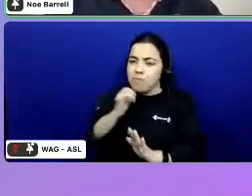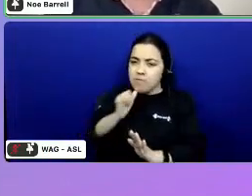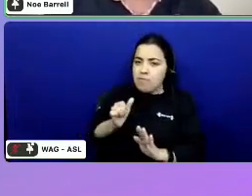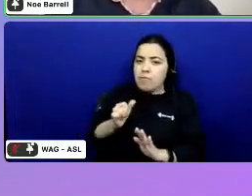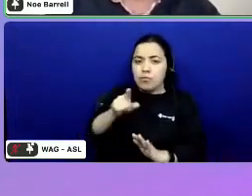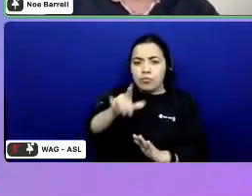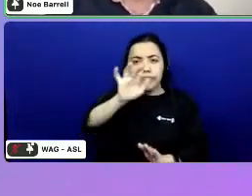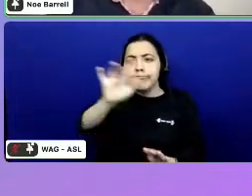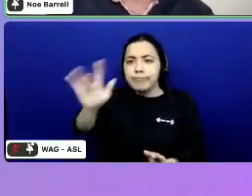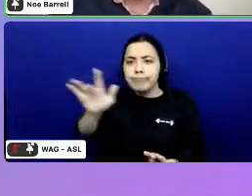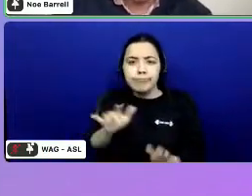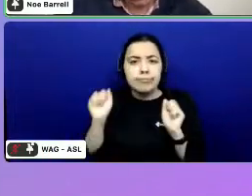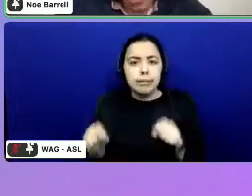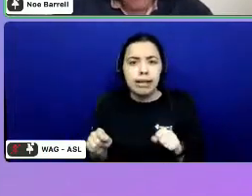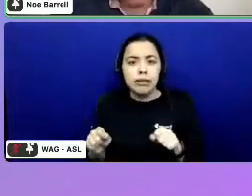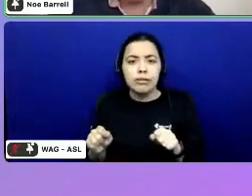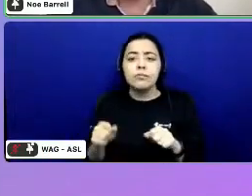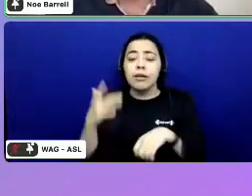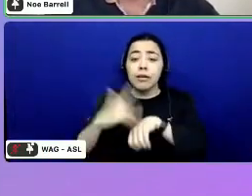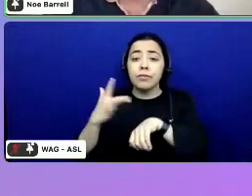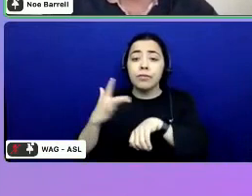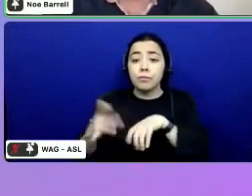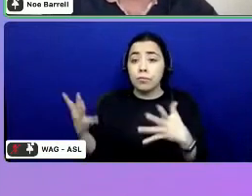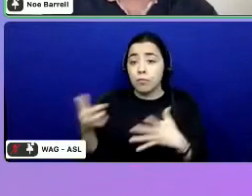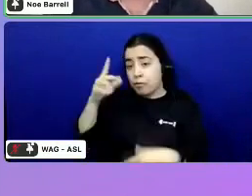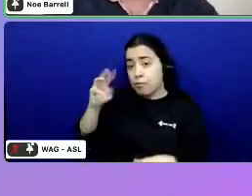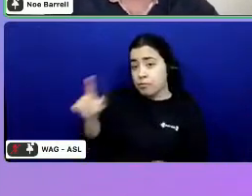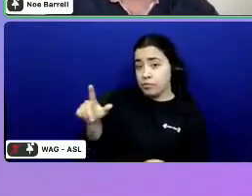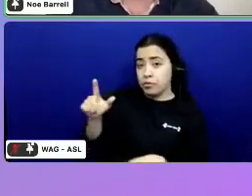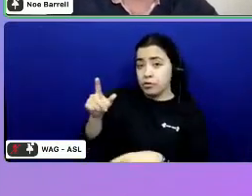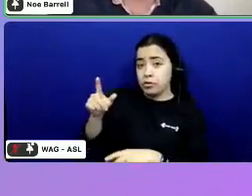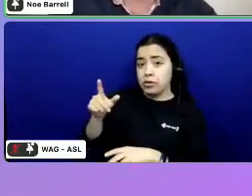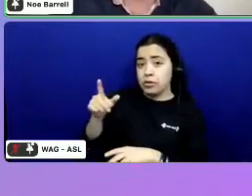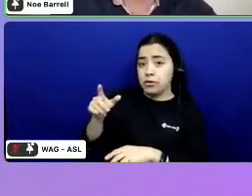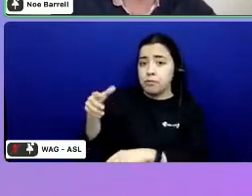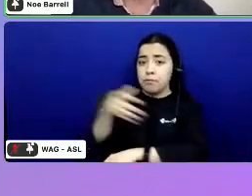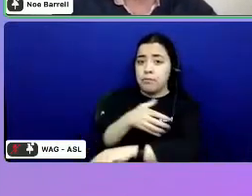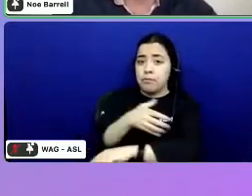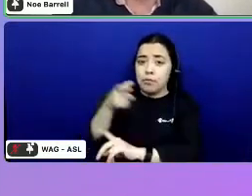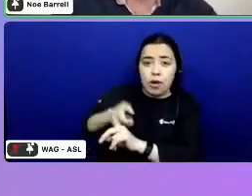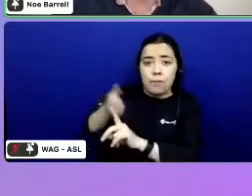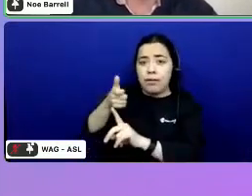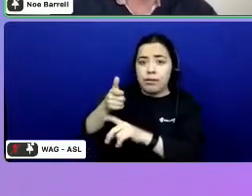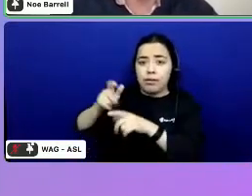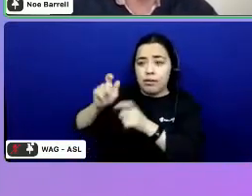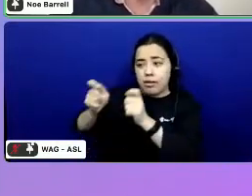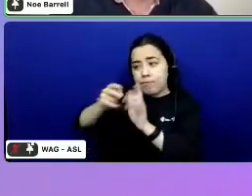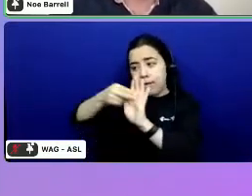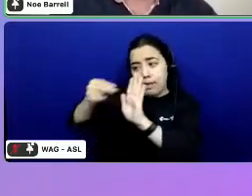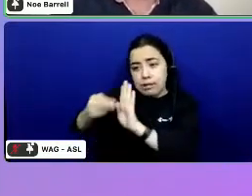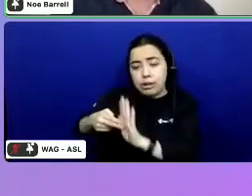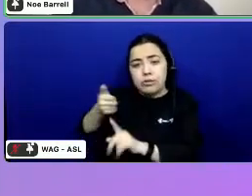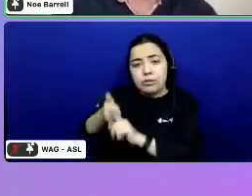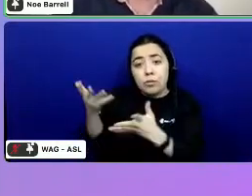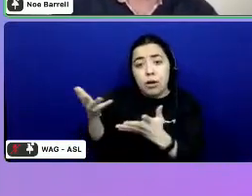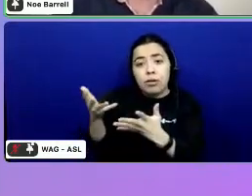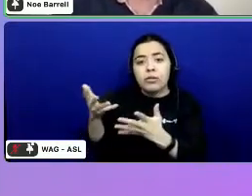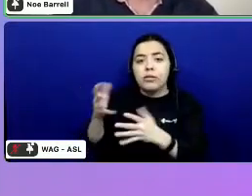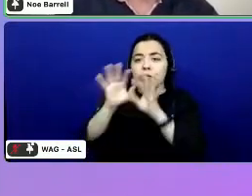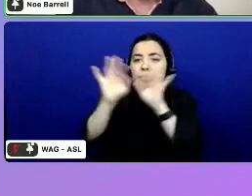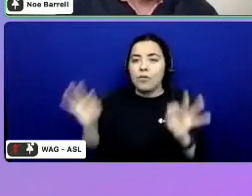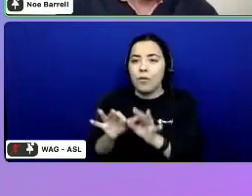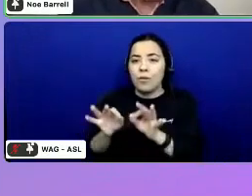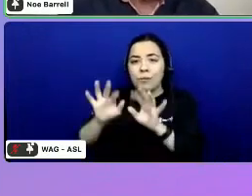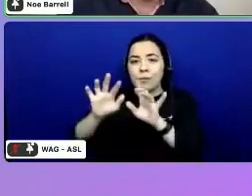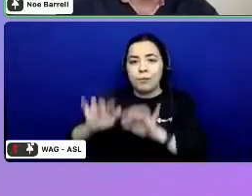the ones that you'll see available for machine learning powered auto annotation are just the form tools, the form fields. And so here's another